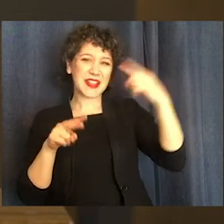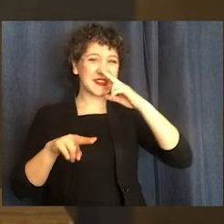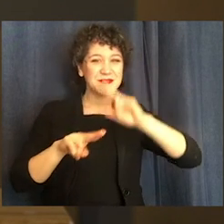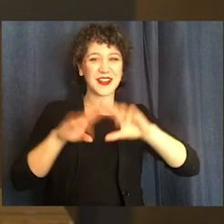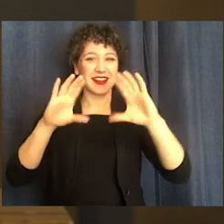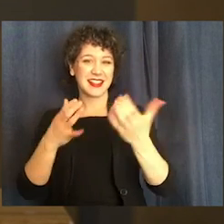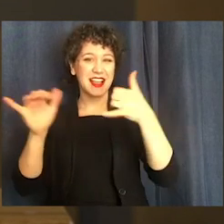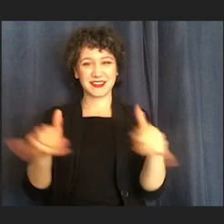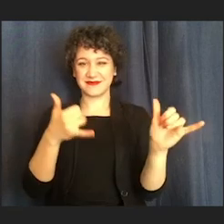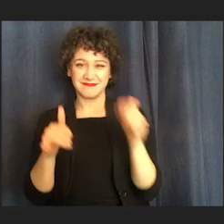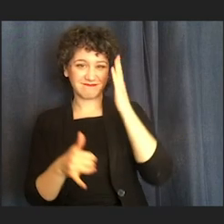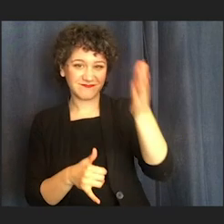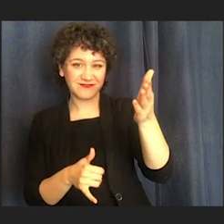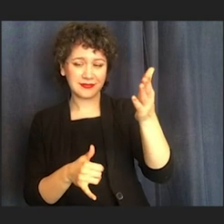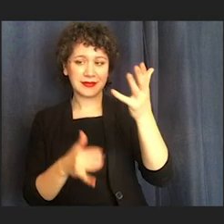that they did.